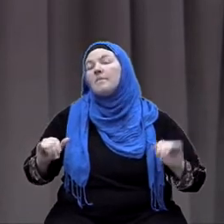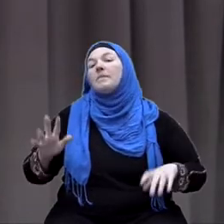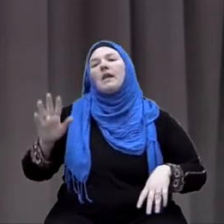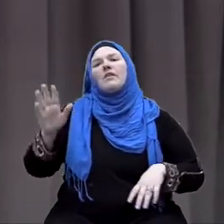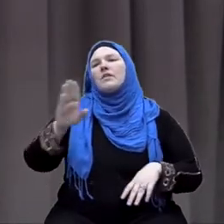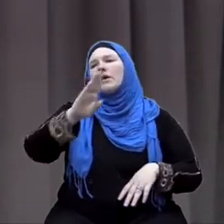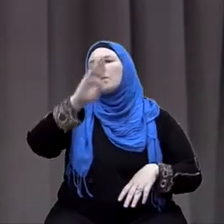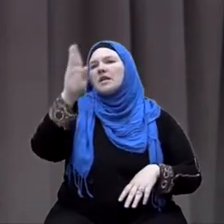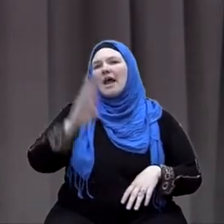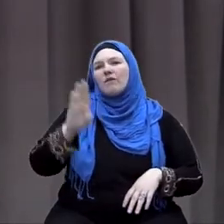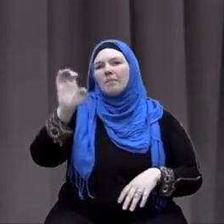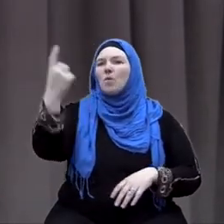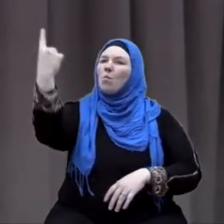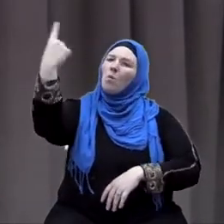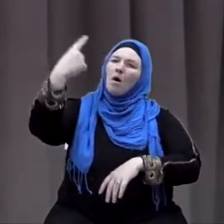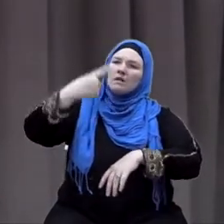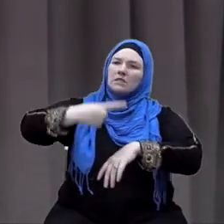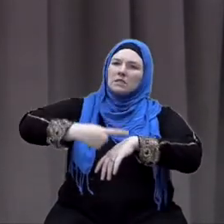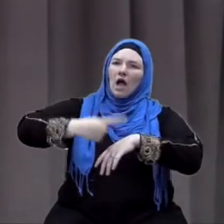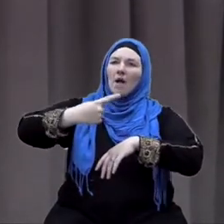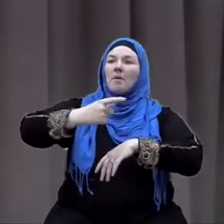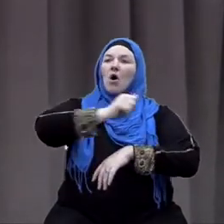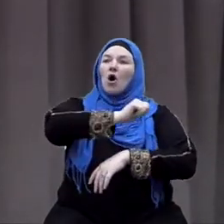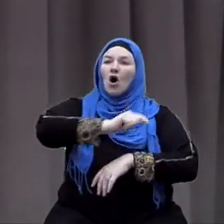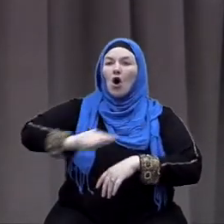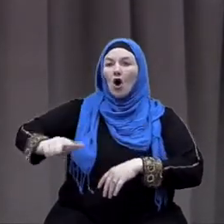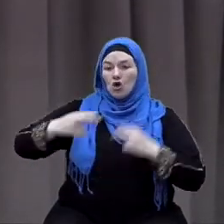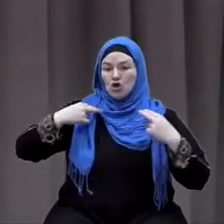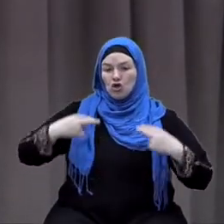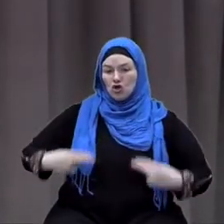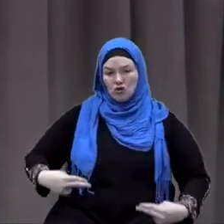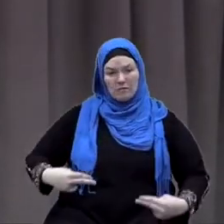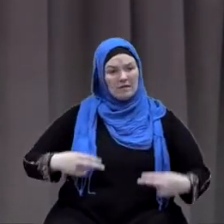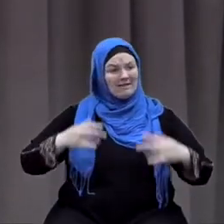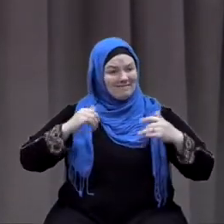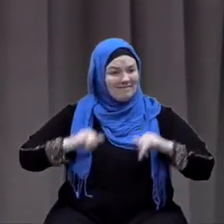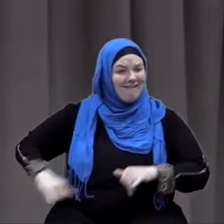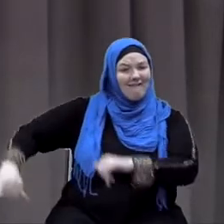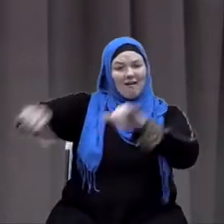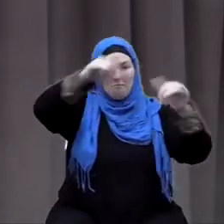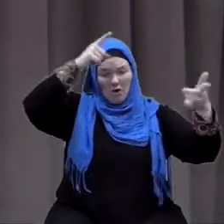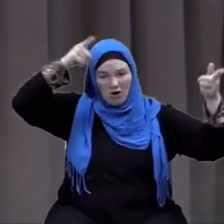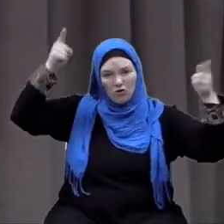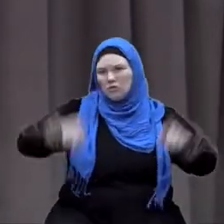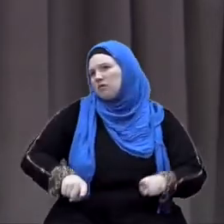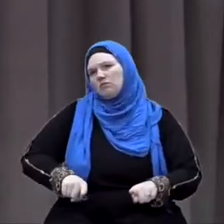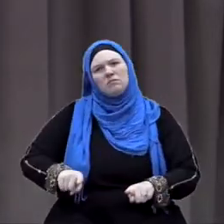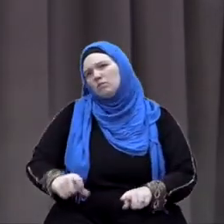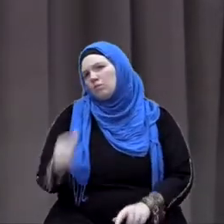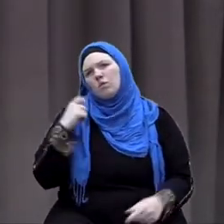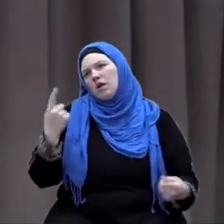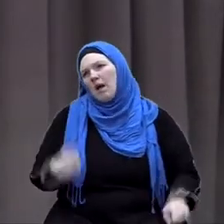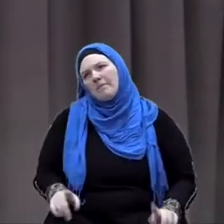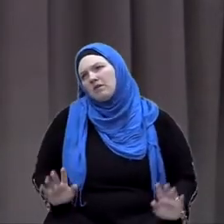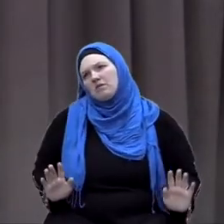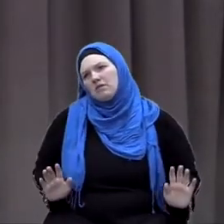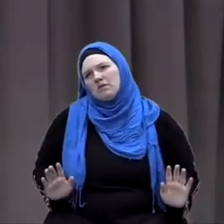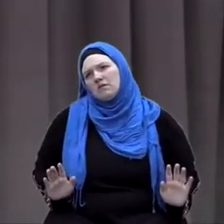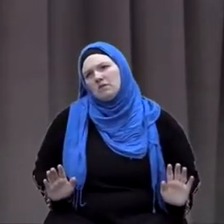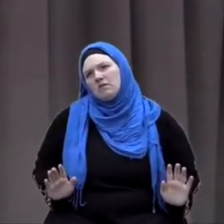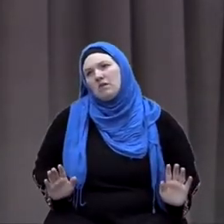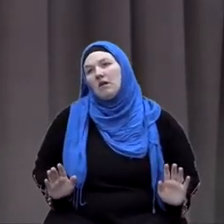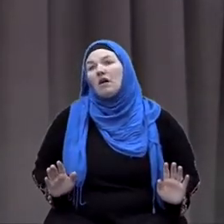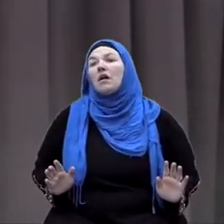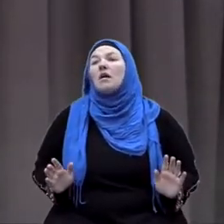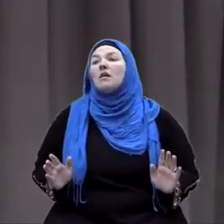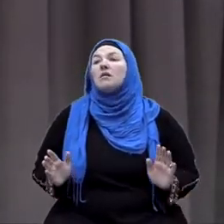when all humanity agree to any one thing. Humanity, as we know, they disagree even if they